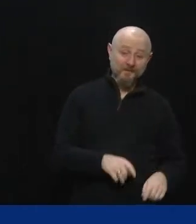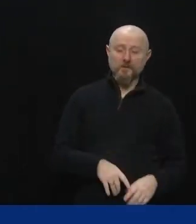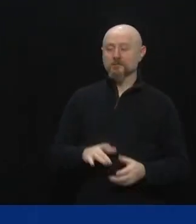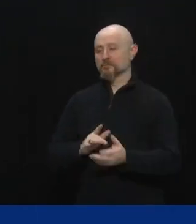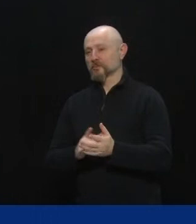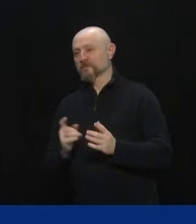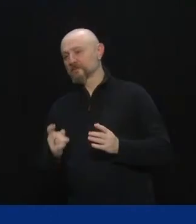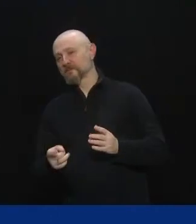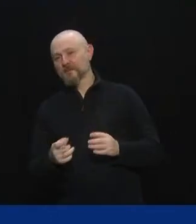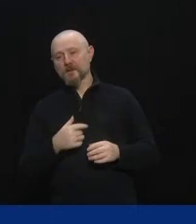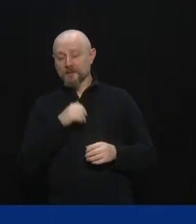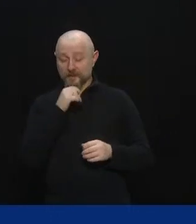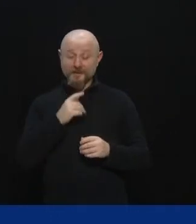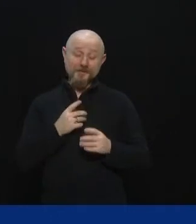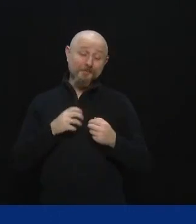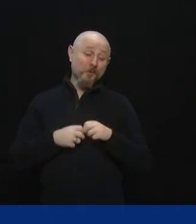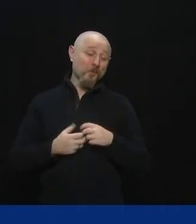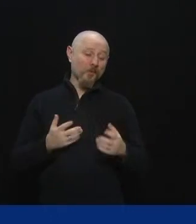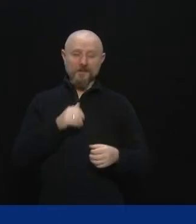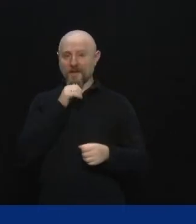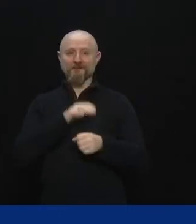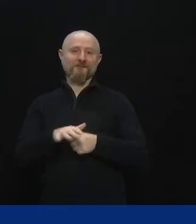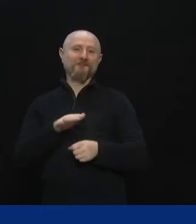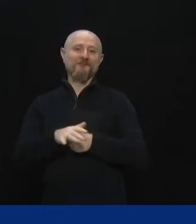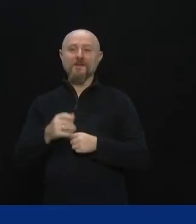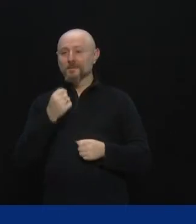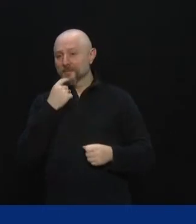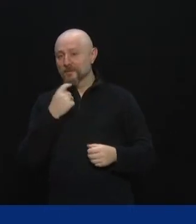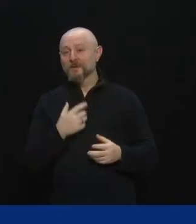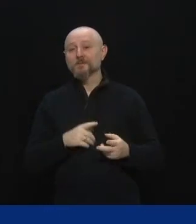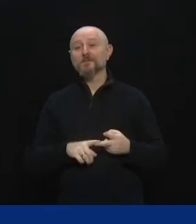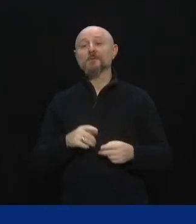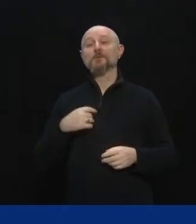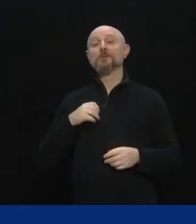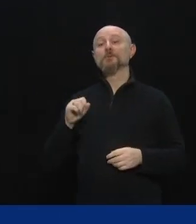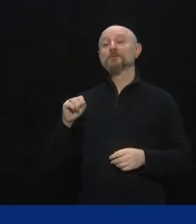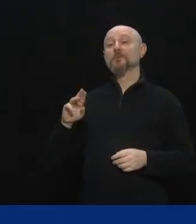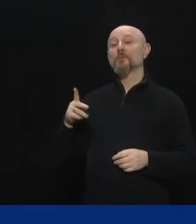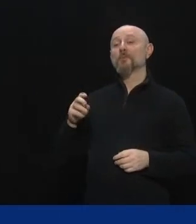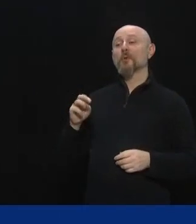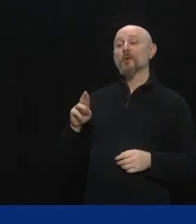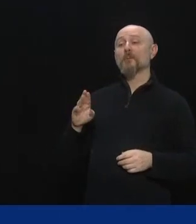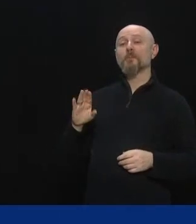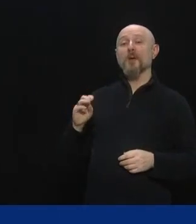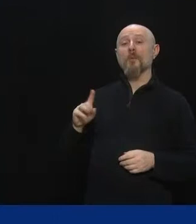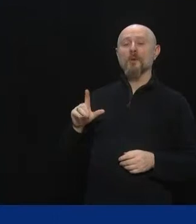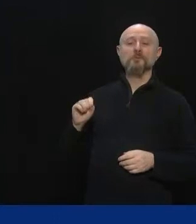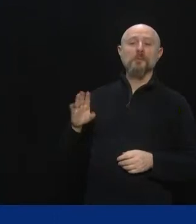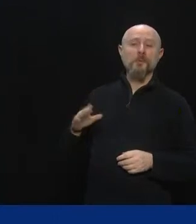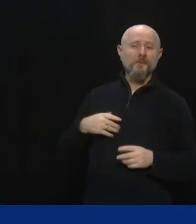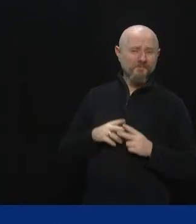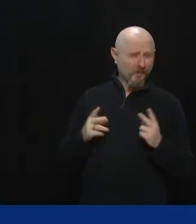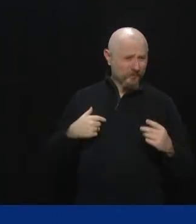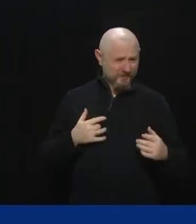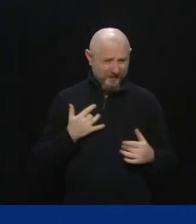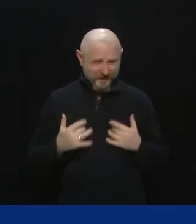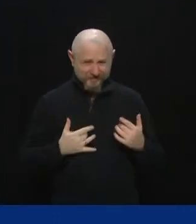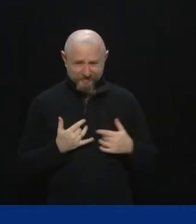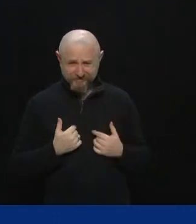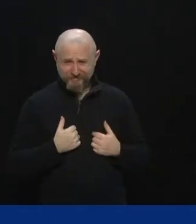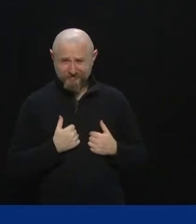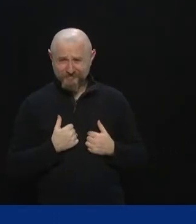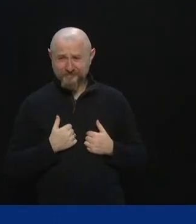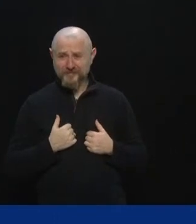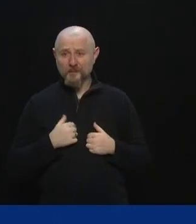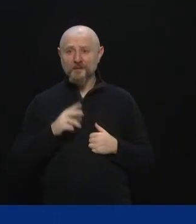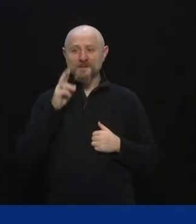isn't enough drug. Thank you, Doctor. And with respect to Super Bowls, I'm very excited about Super Bowl this year. Seeing what happens. I don't want to jinx anything,